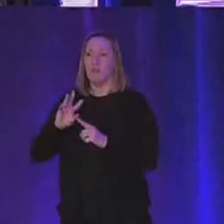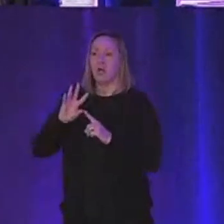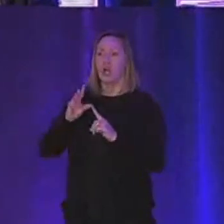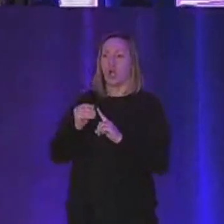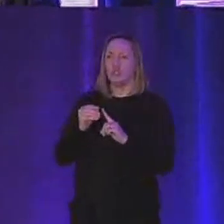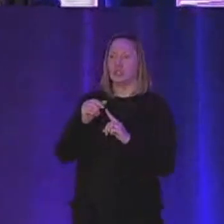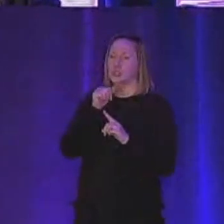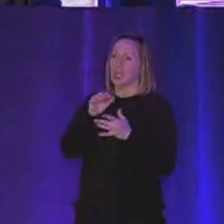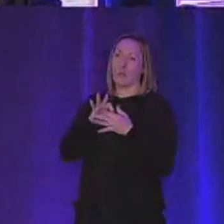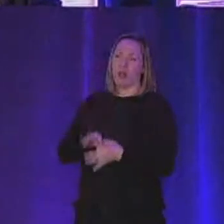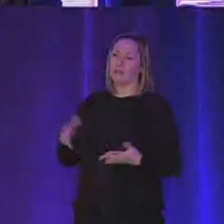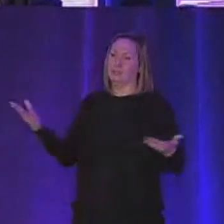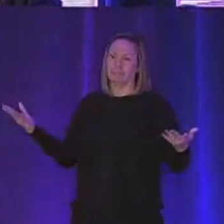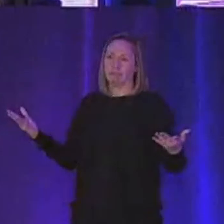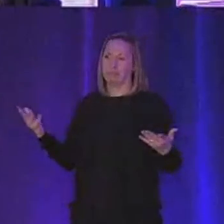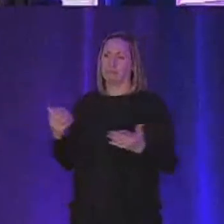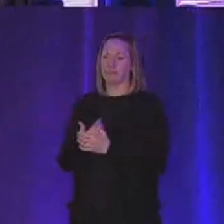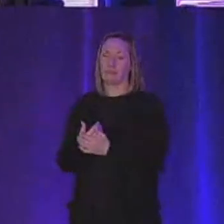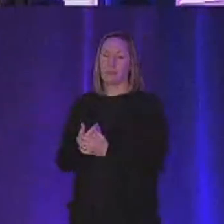irrelevant.